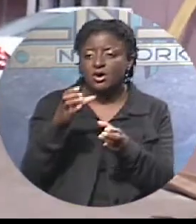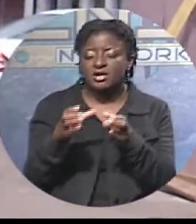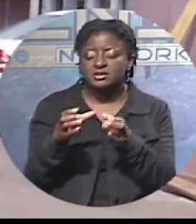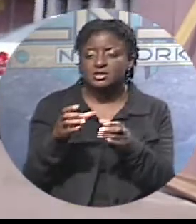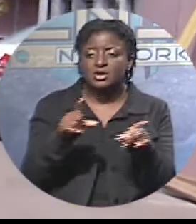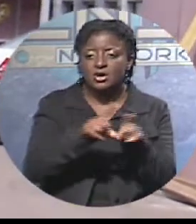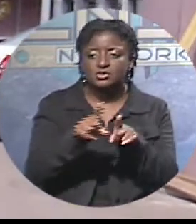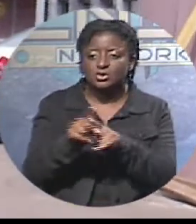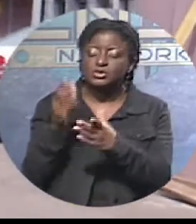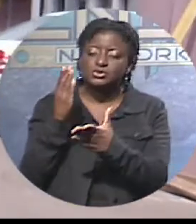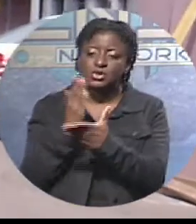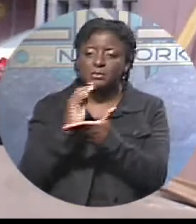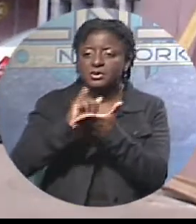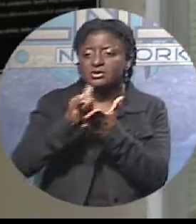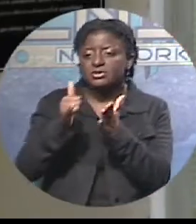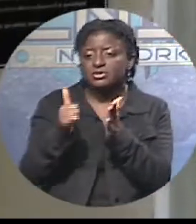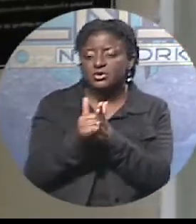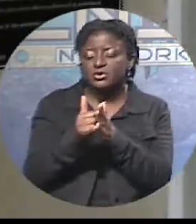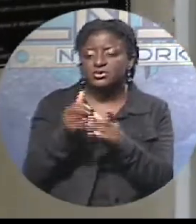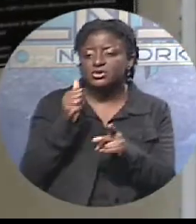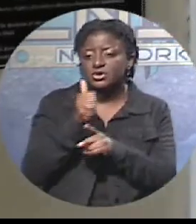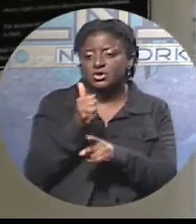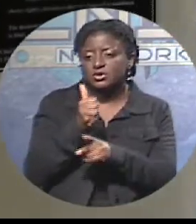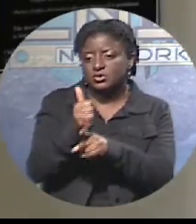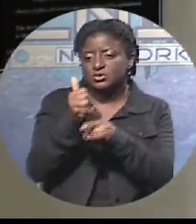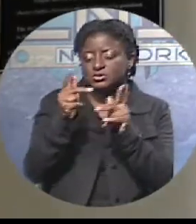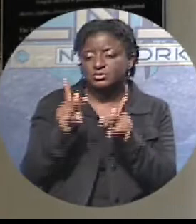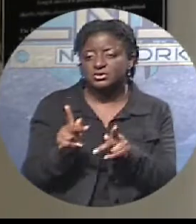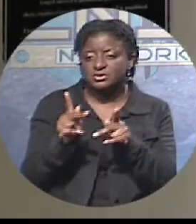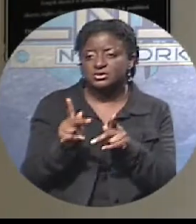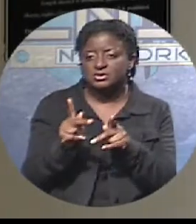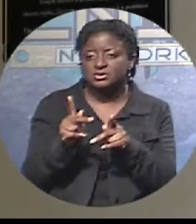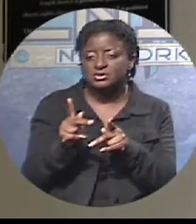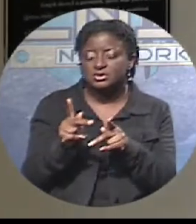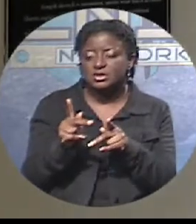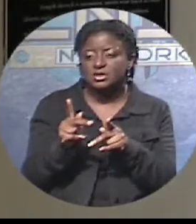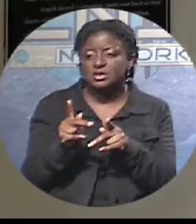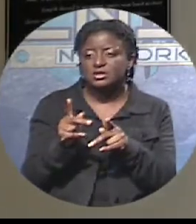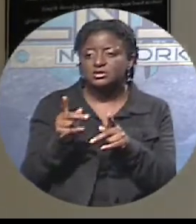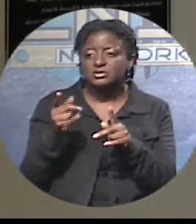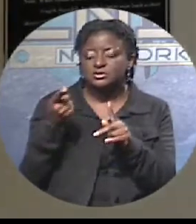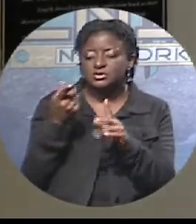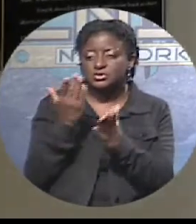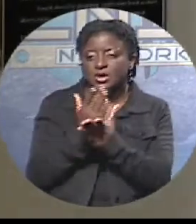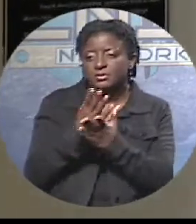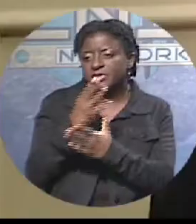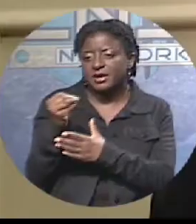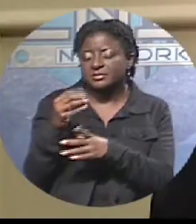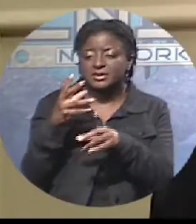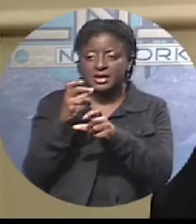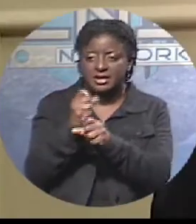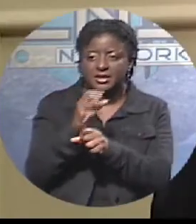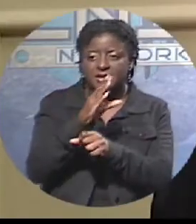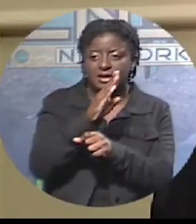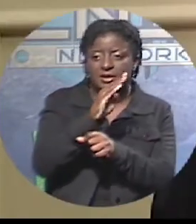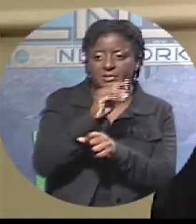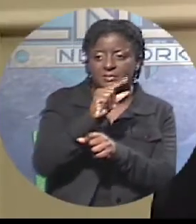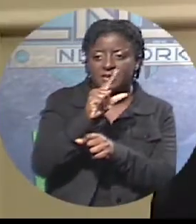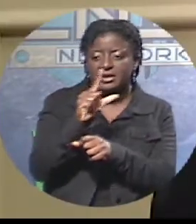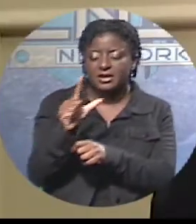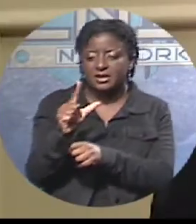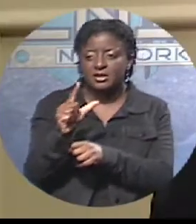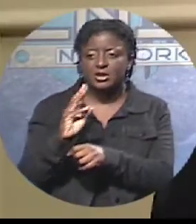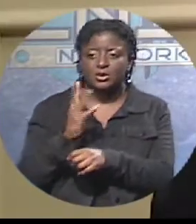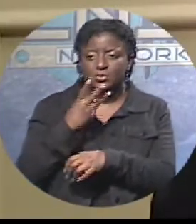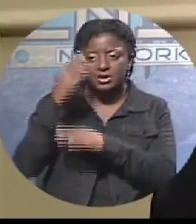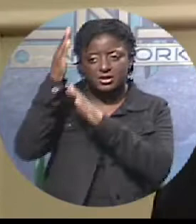also prohibiting those accused who have been remanded from getting bail since their cases haven't gone to court in sufficient time. We expect to have a